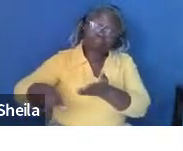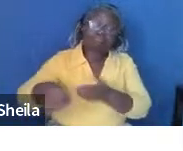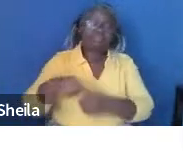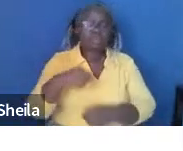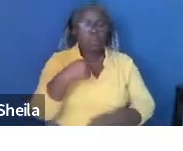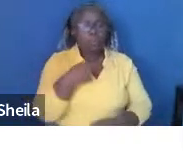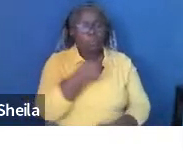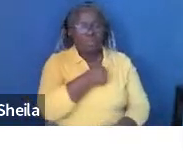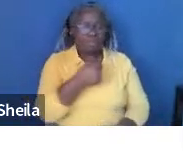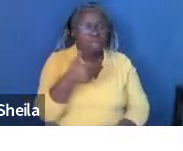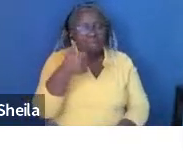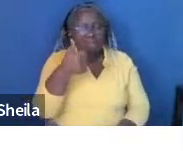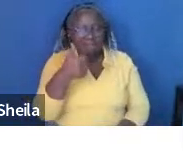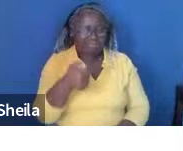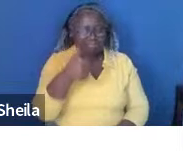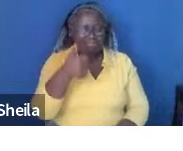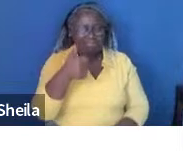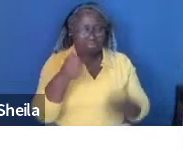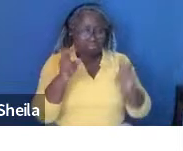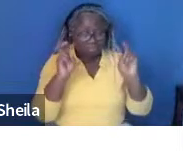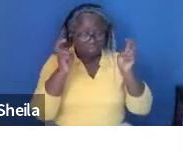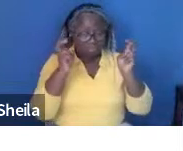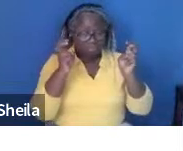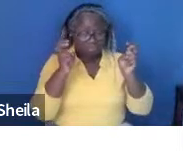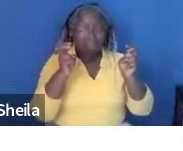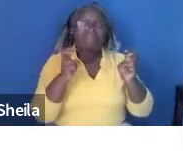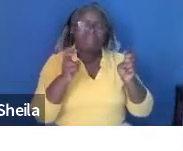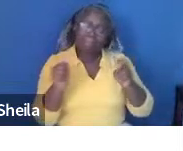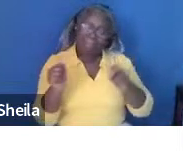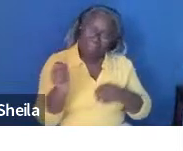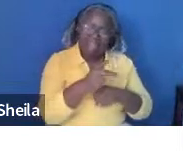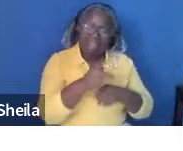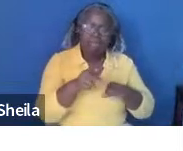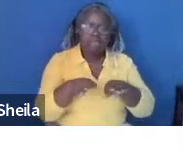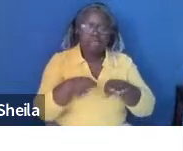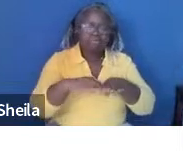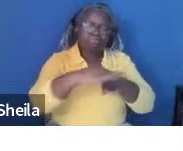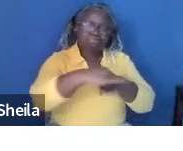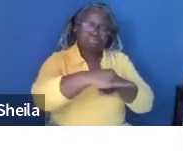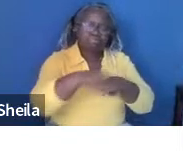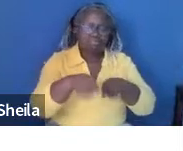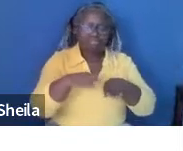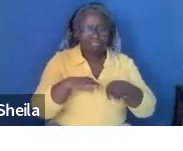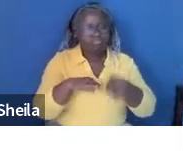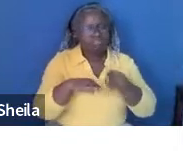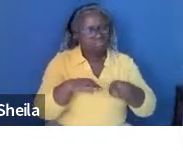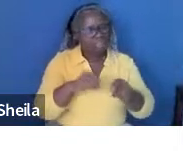clearances that we're required to have by code and that are needed by people with disabilities.